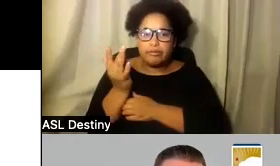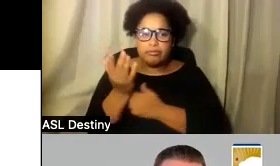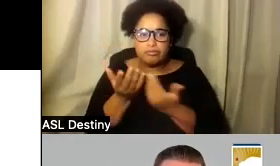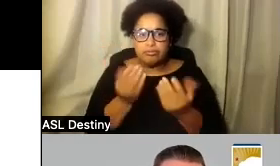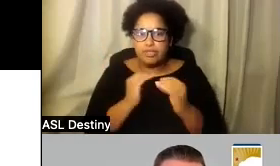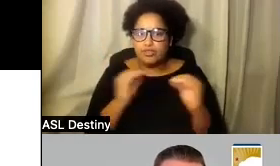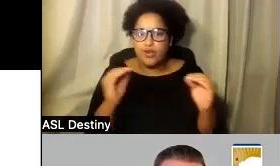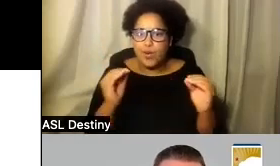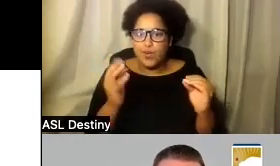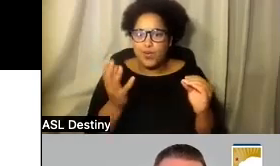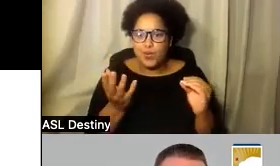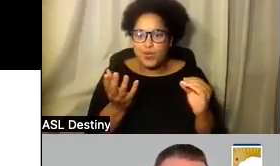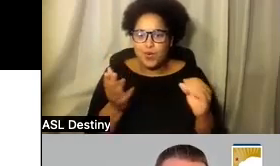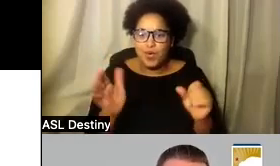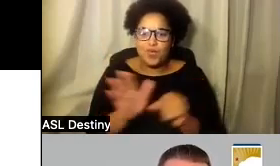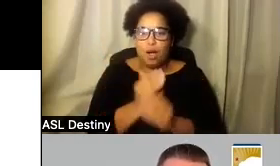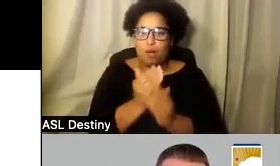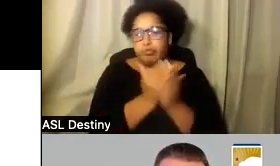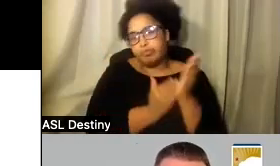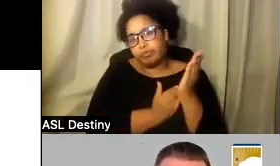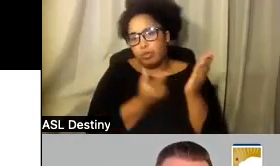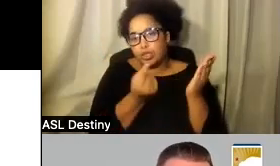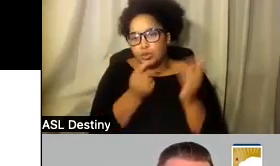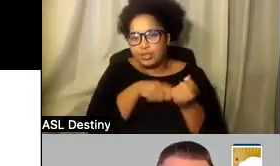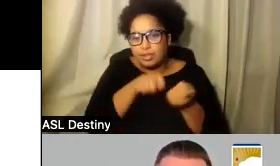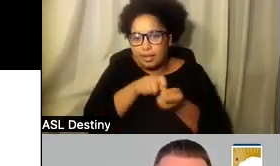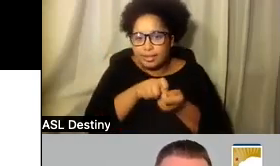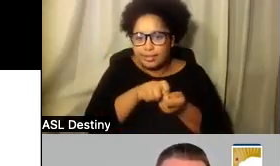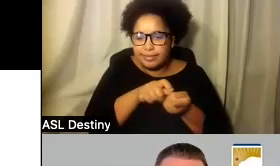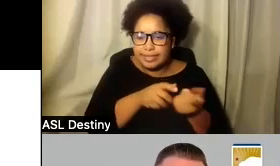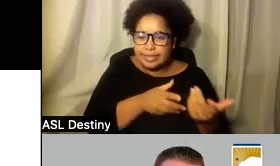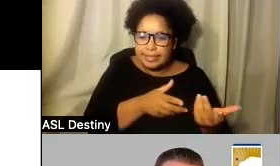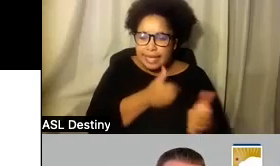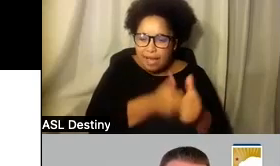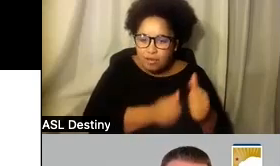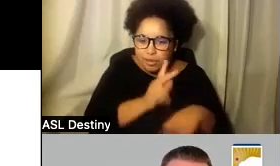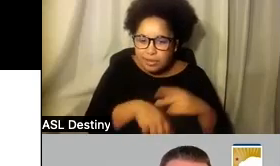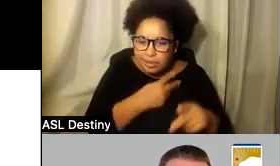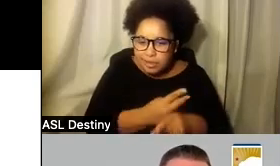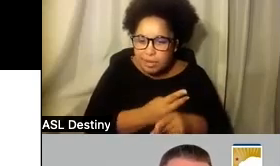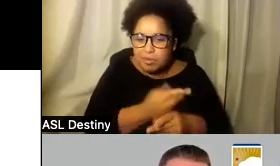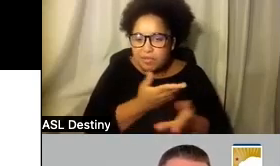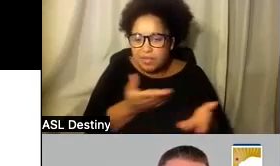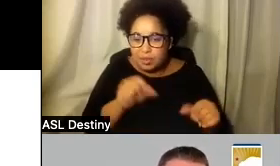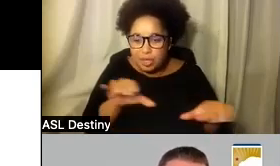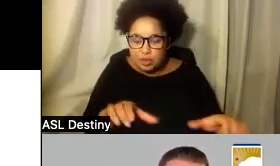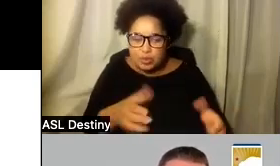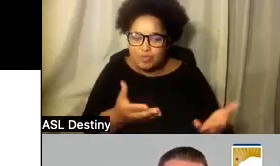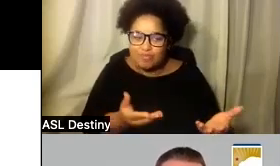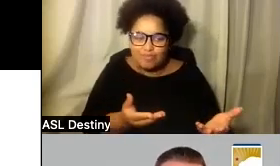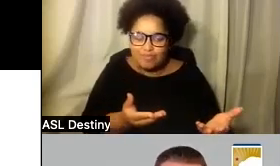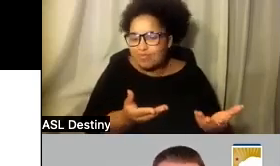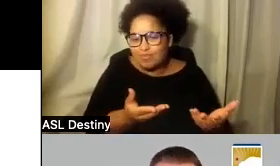like entire list that will show you every type of thing that you can do